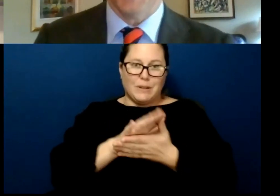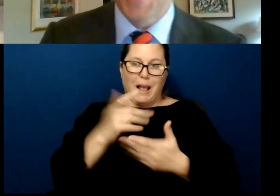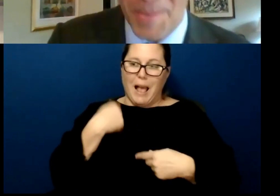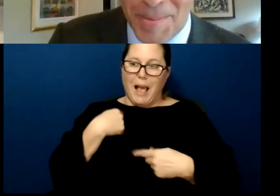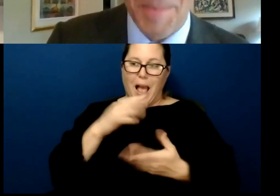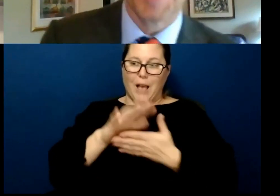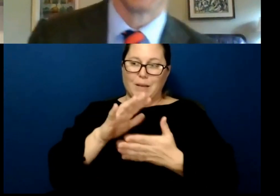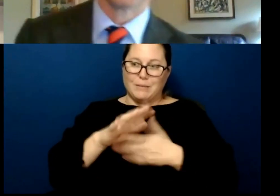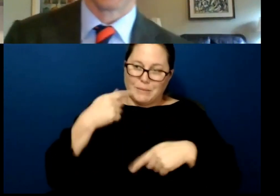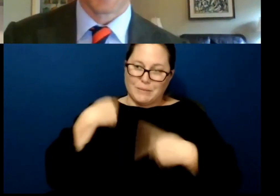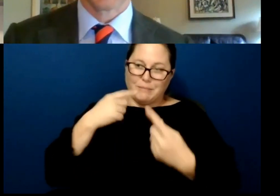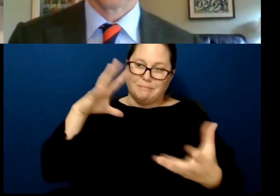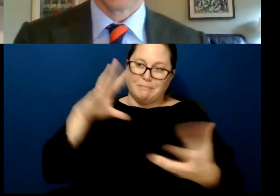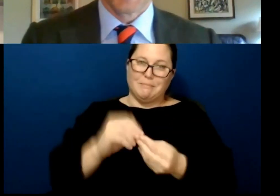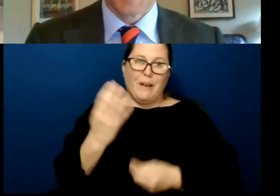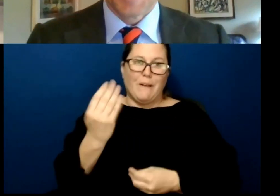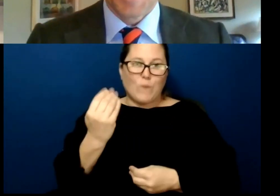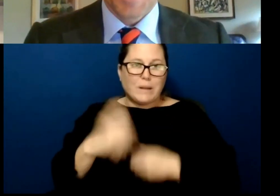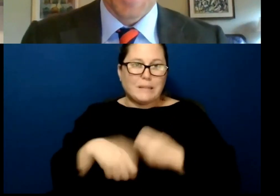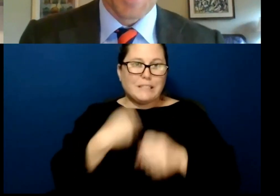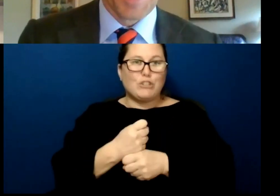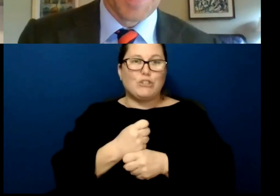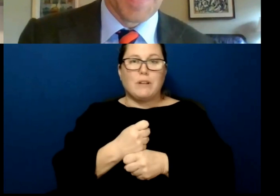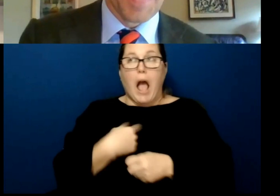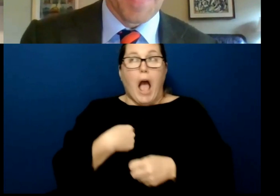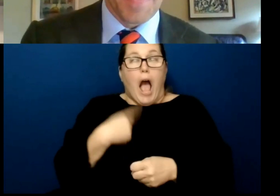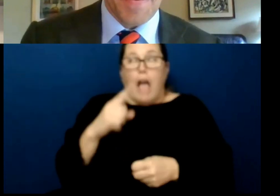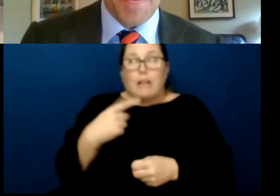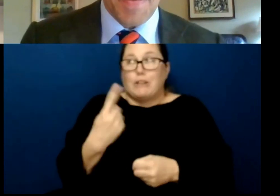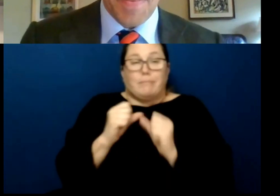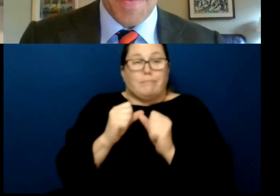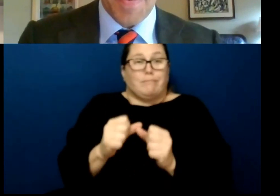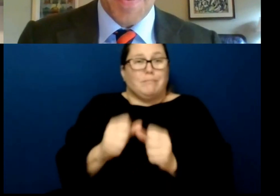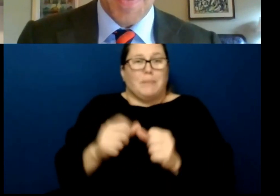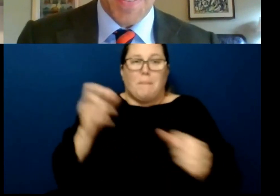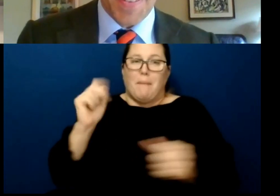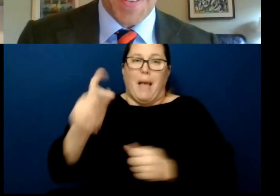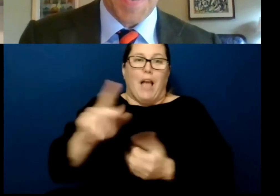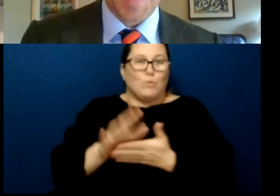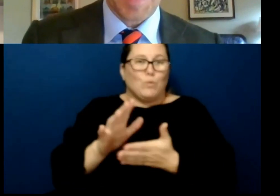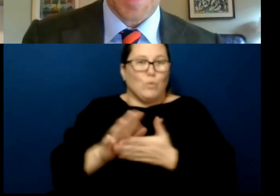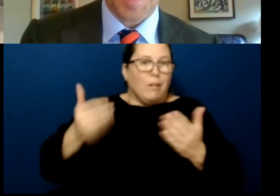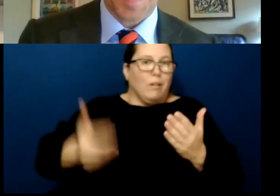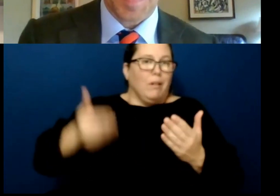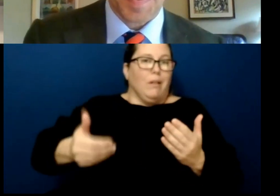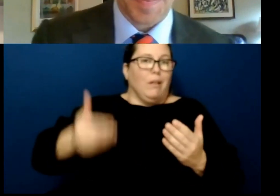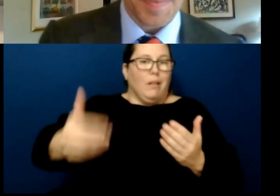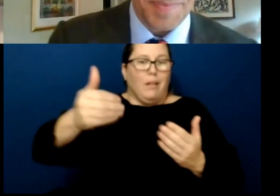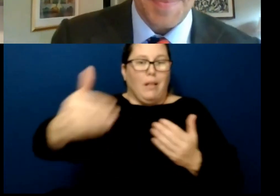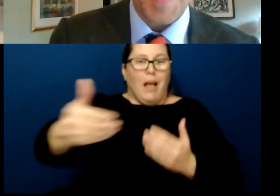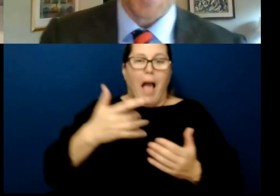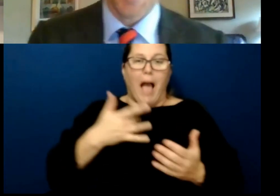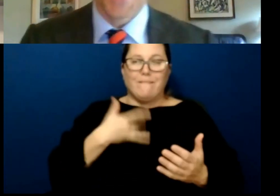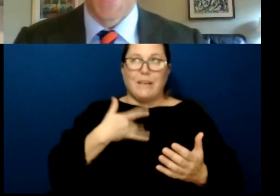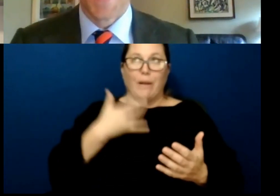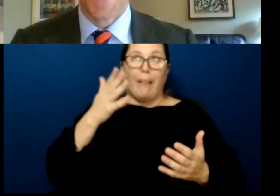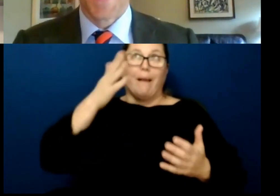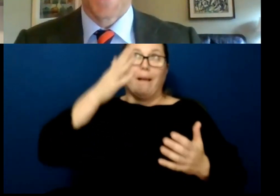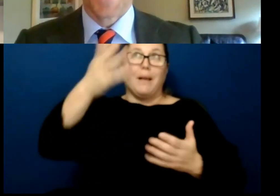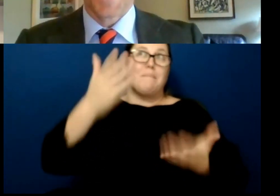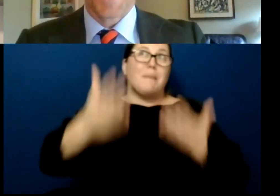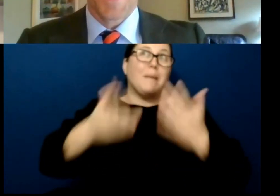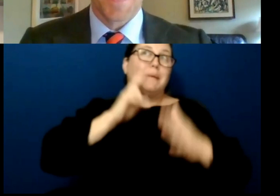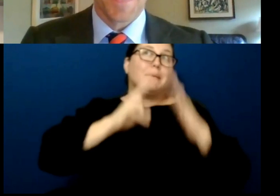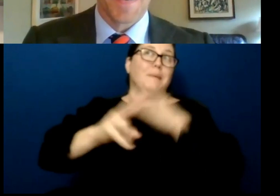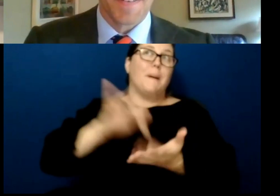since I was in high school, and I just continue to keep going back. For some reason, I feel like I'll be in med school in my 40s, but time will tell.